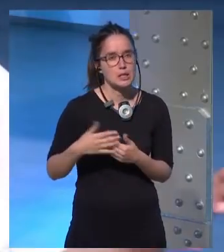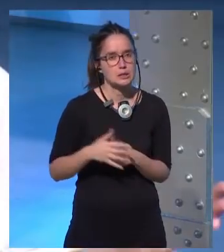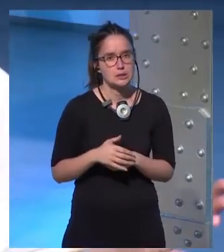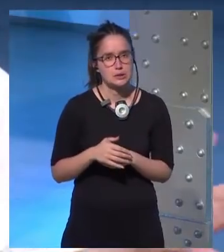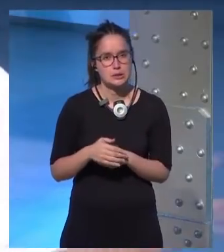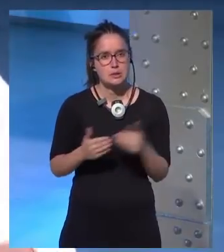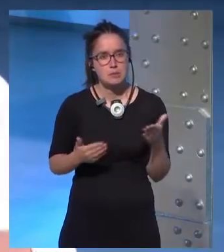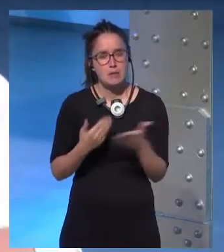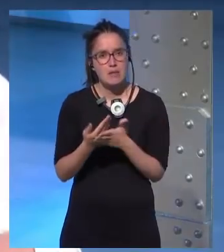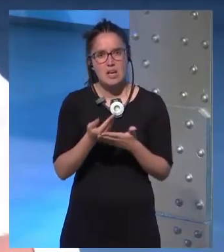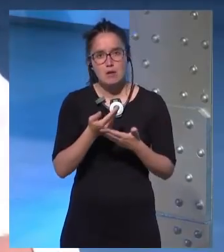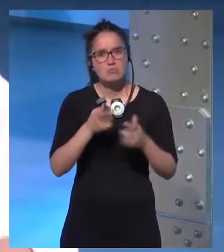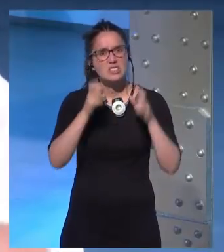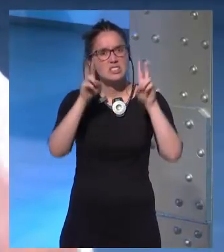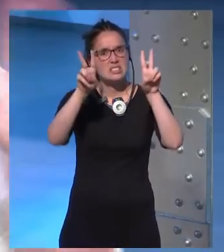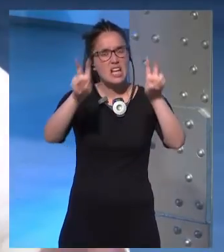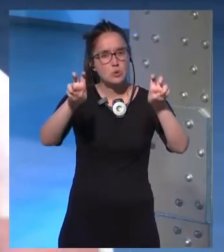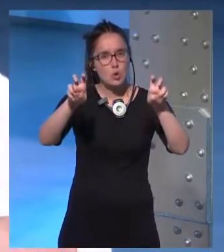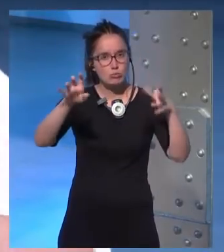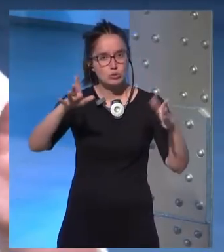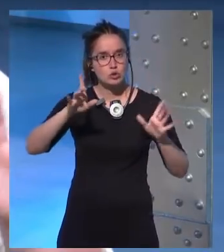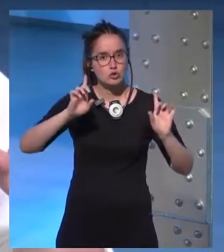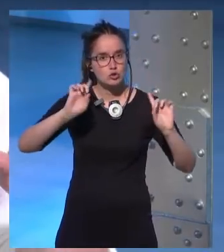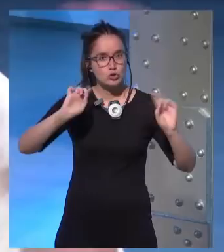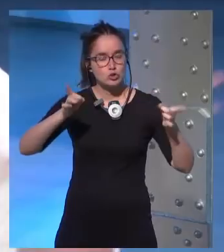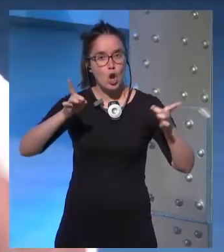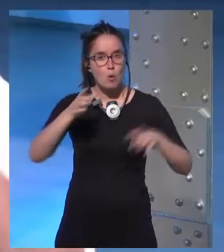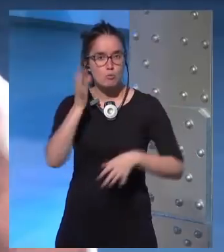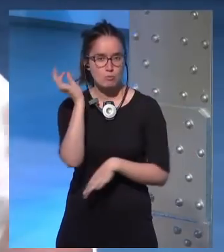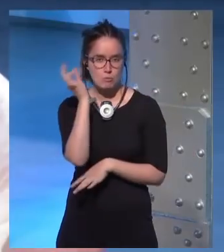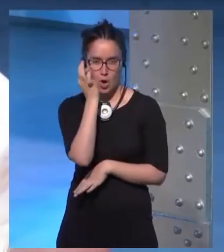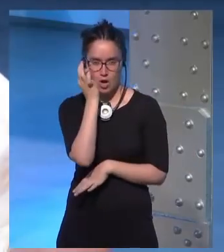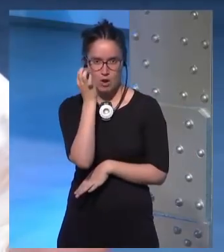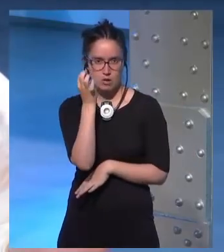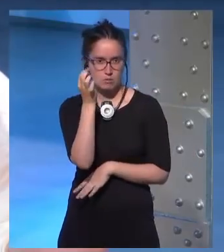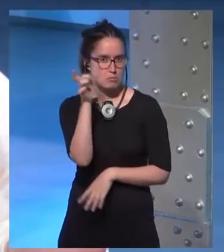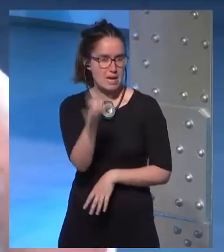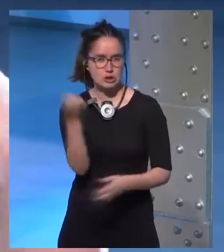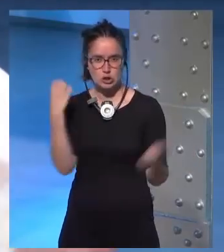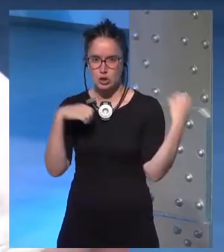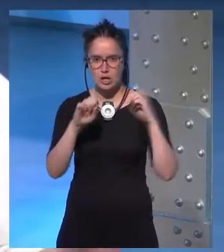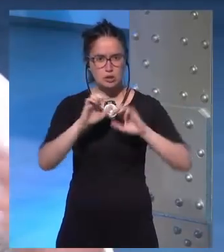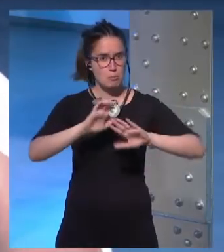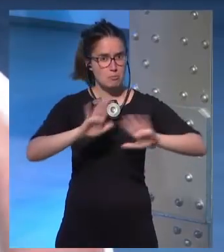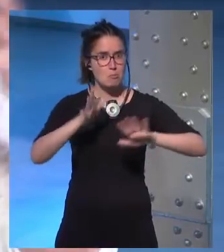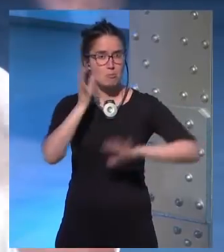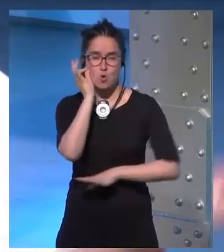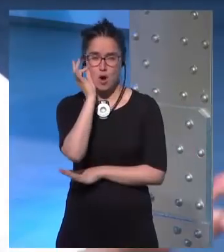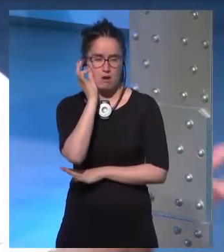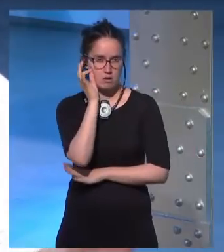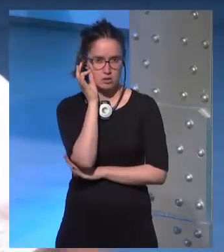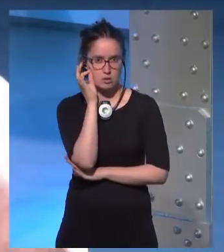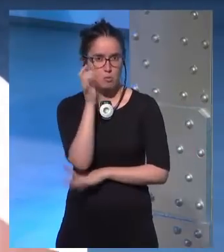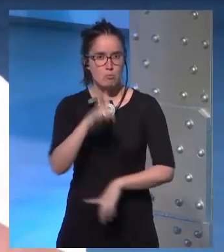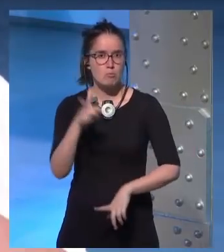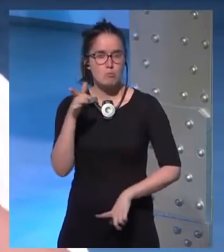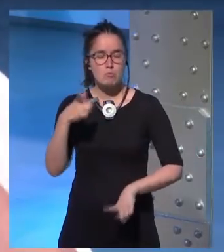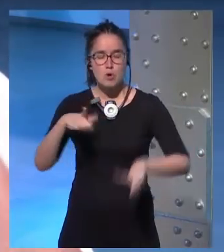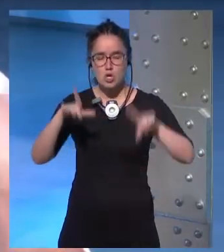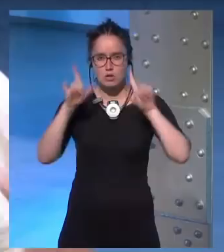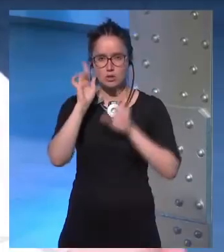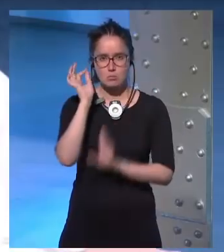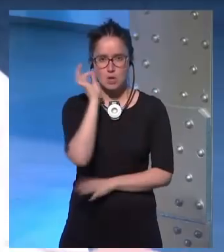has only female characters in it. Like, not only female characters, but just that men aren't mentioned, that men simply don't exist.